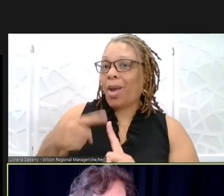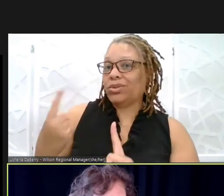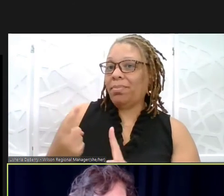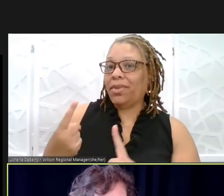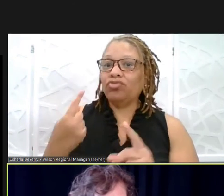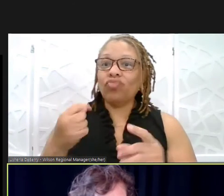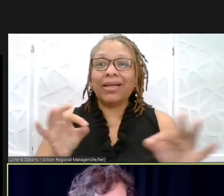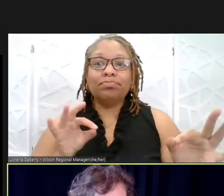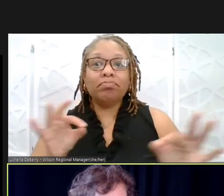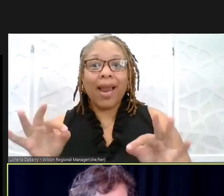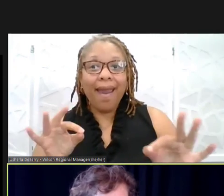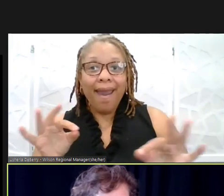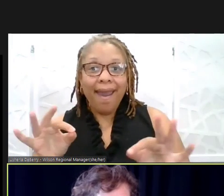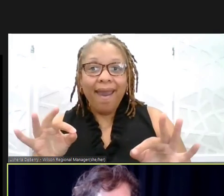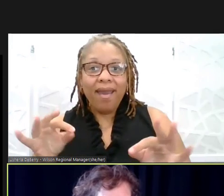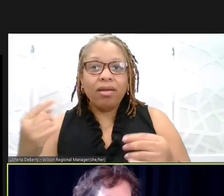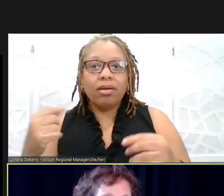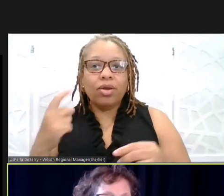is.